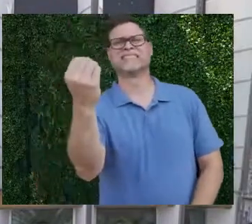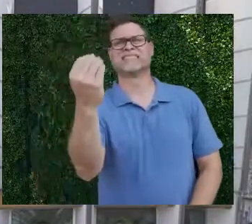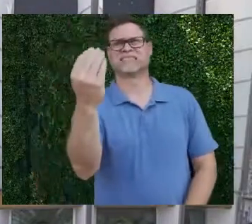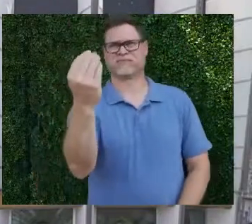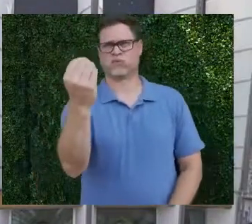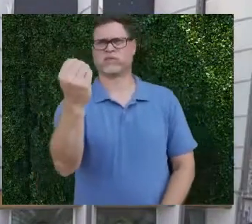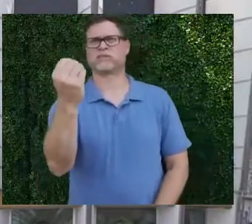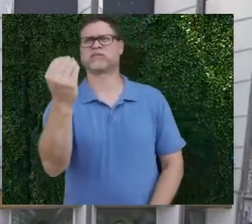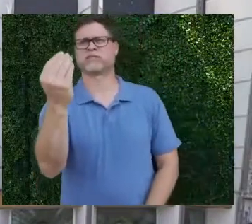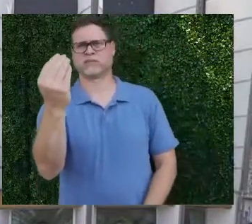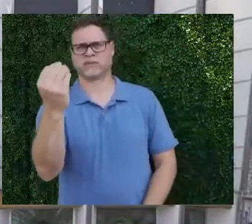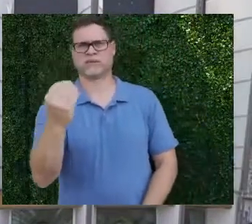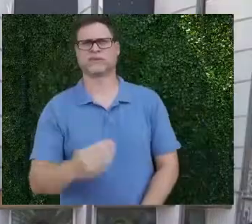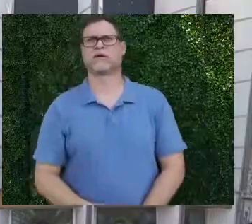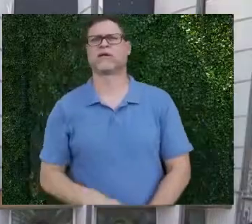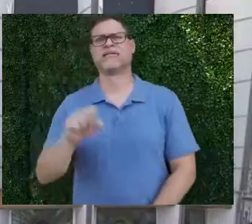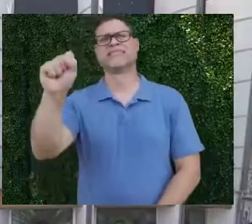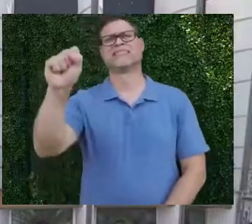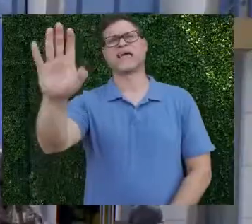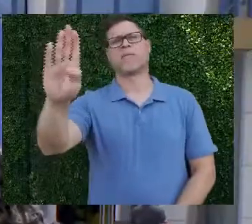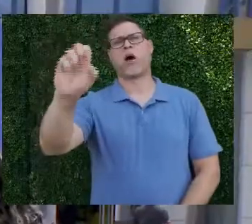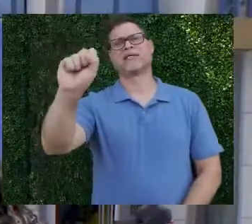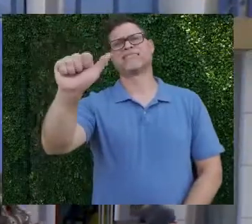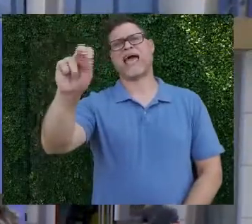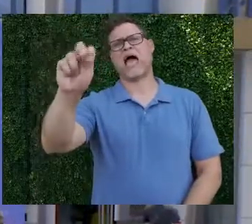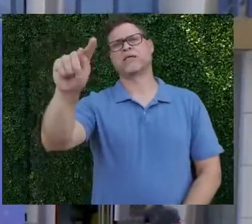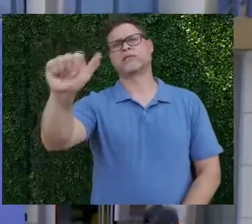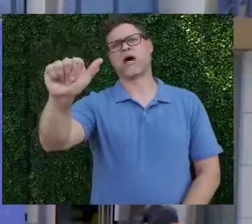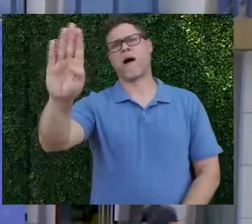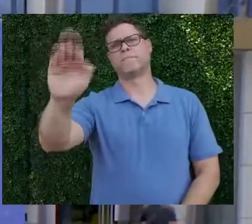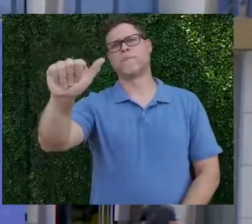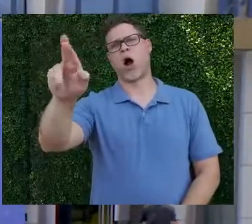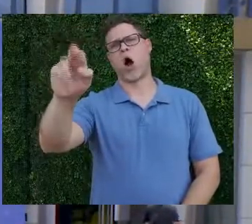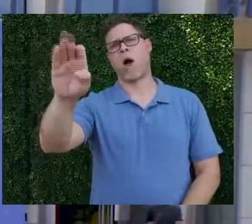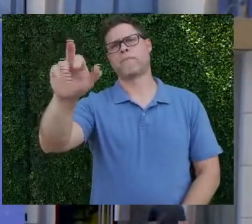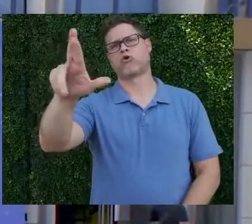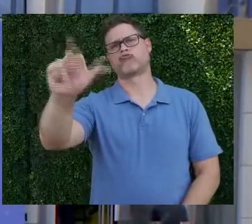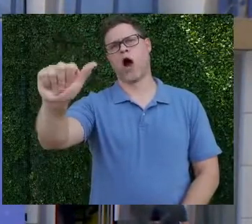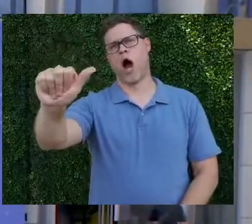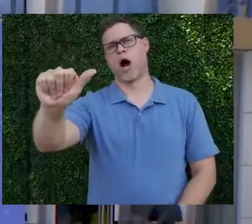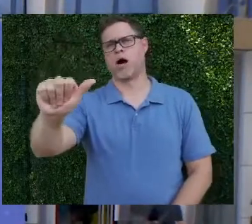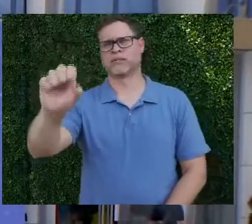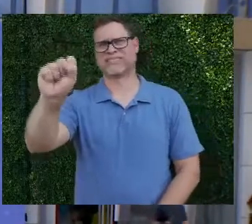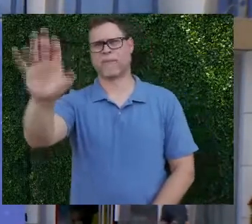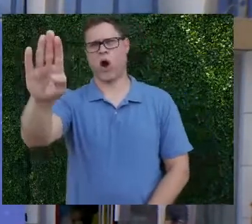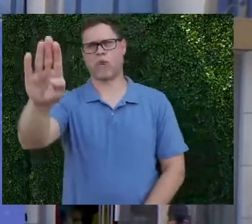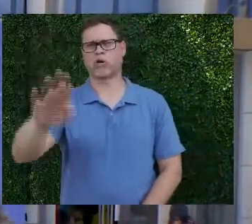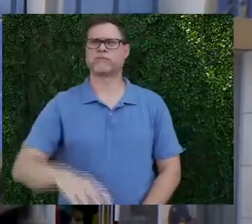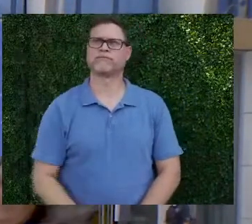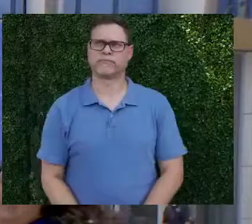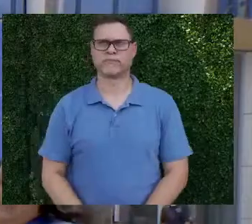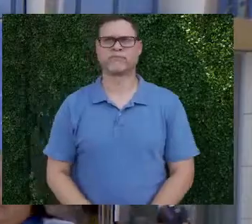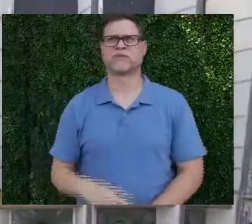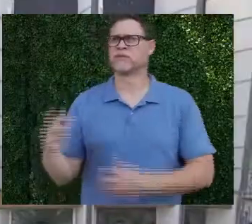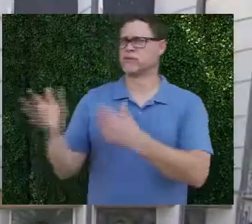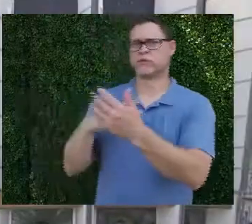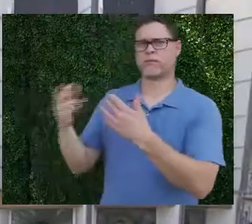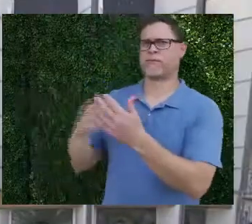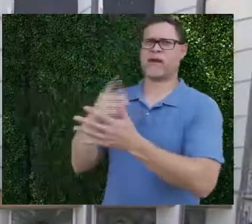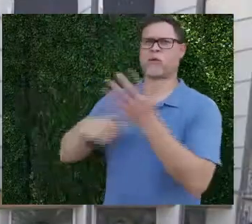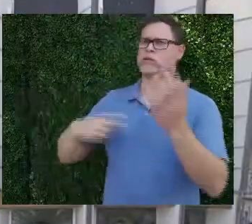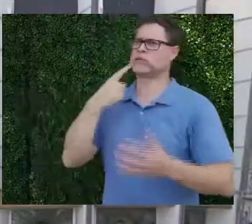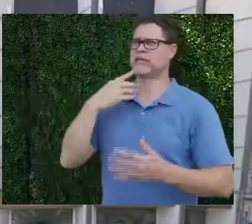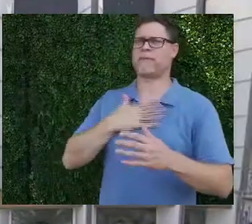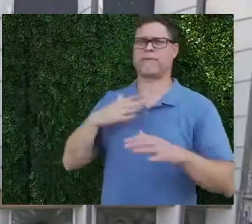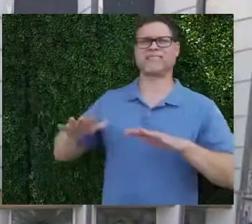is 14. Santa Barbara, 14. California. Santa Barbara. Beautiful Santa Barbara. No matter what they say about ya. All